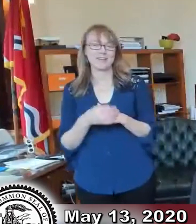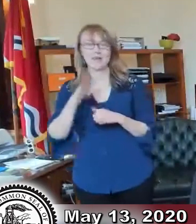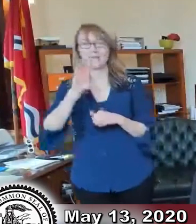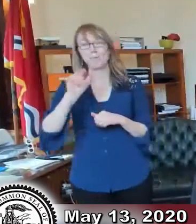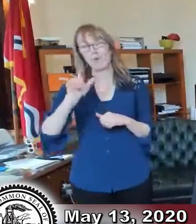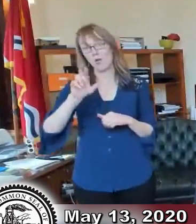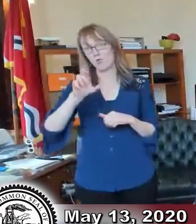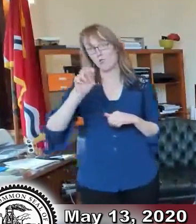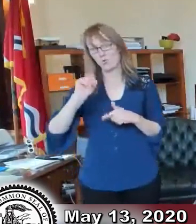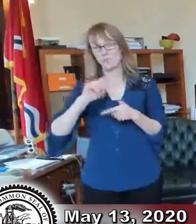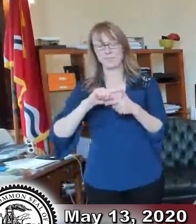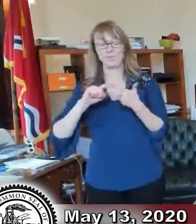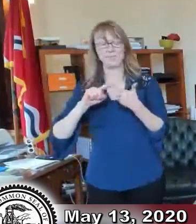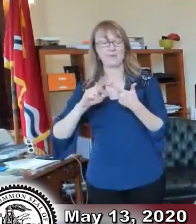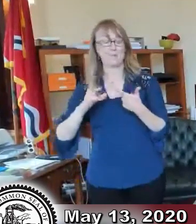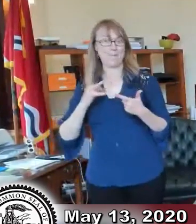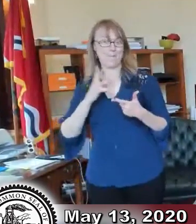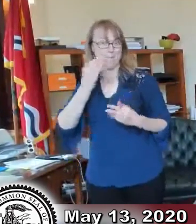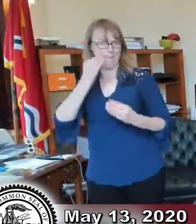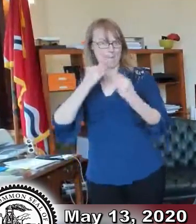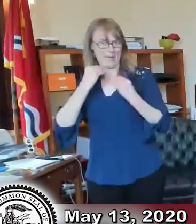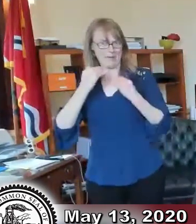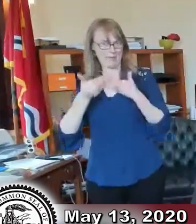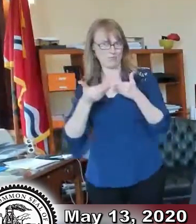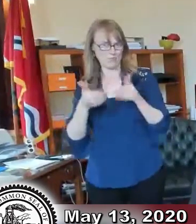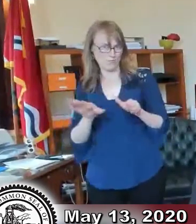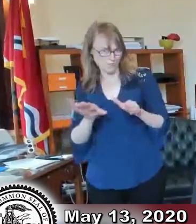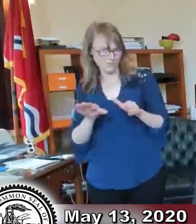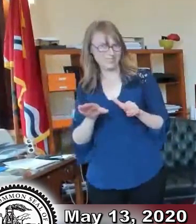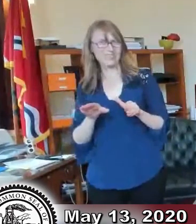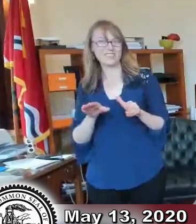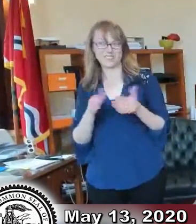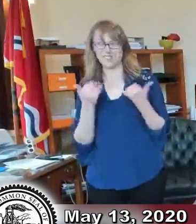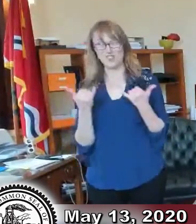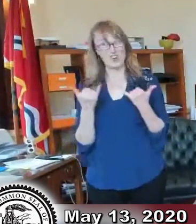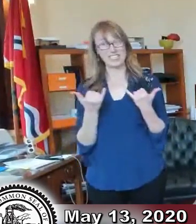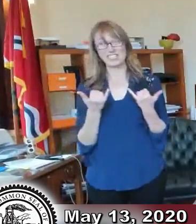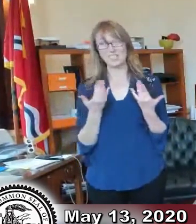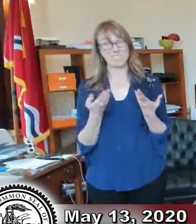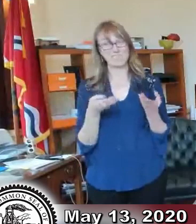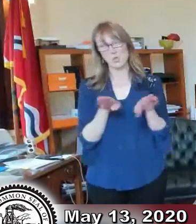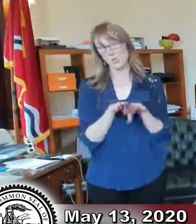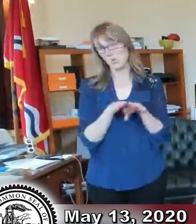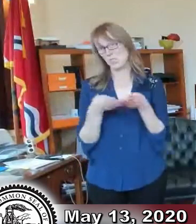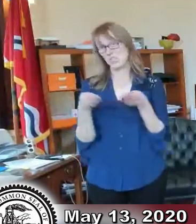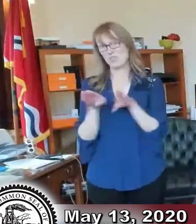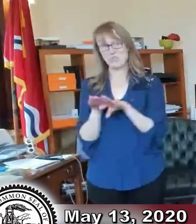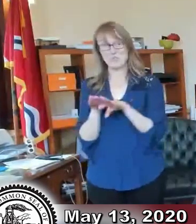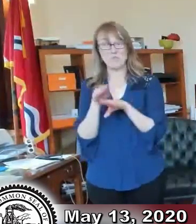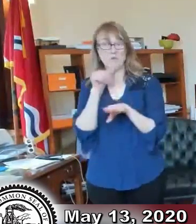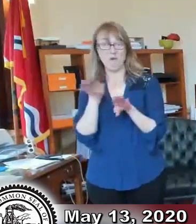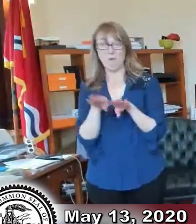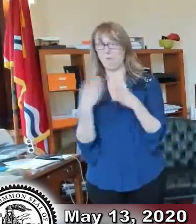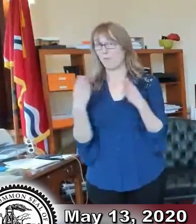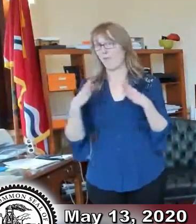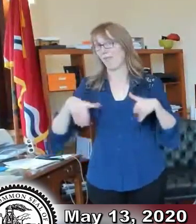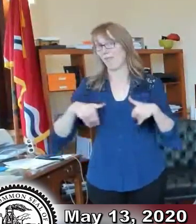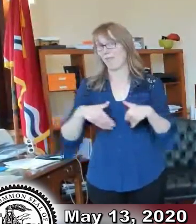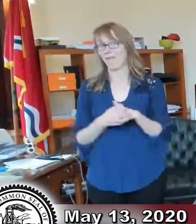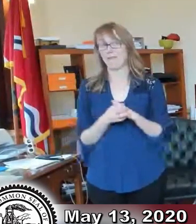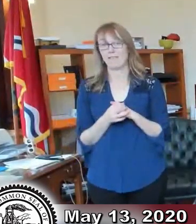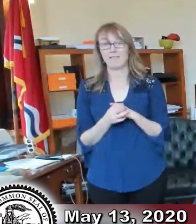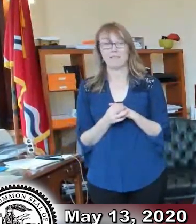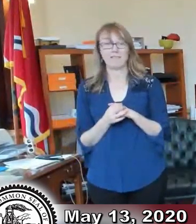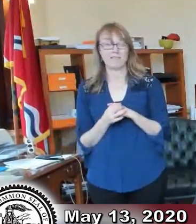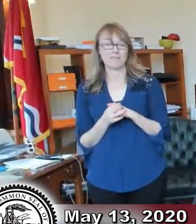ballrooms, banquet rooms, meeting rooms in hotels are closed. They remain closed, and it